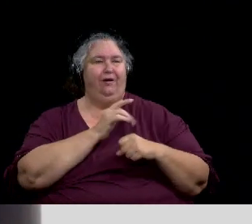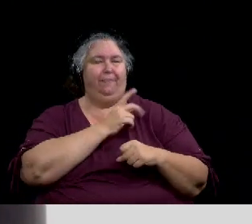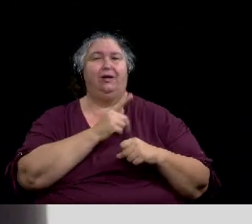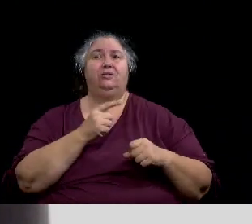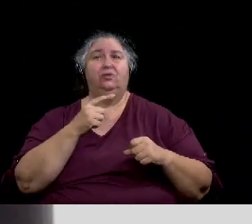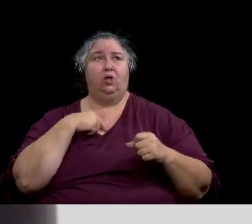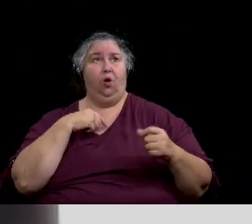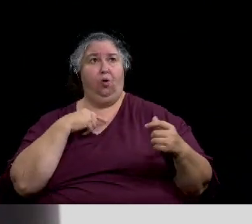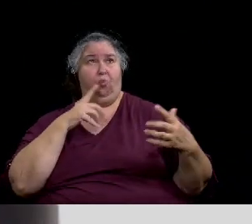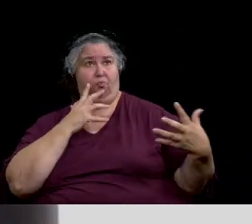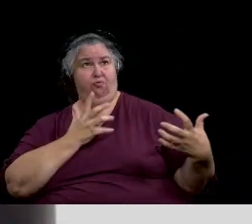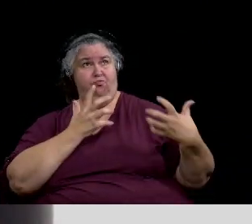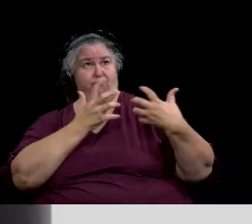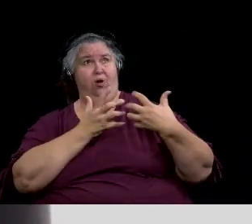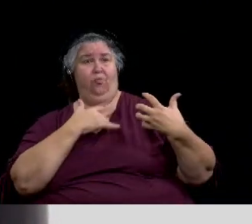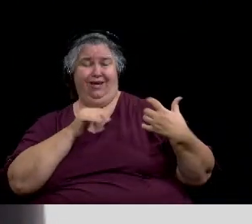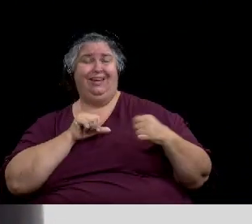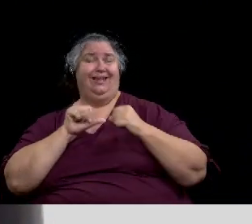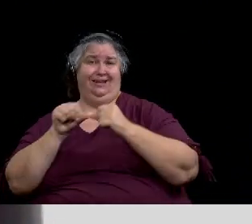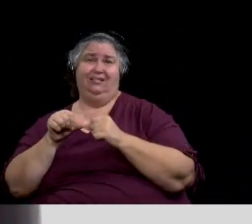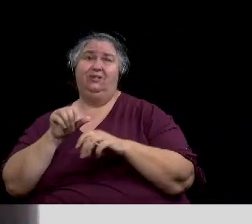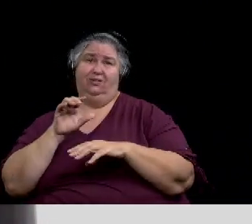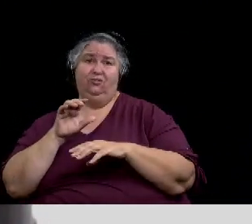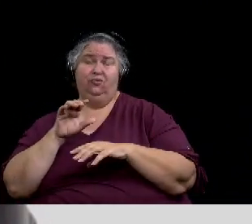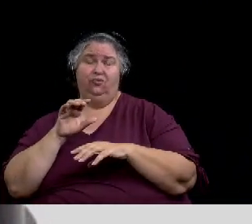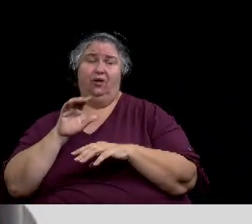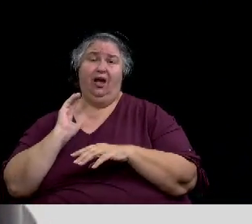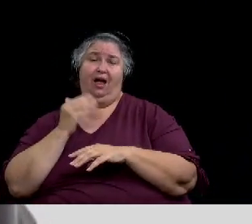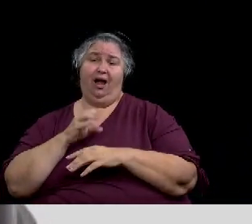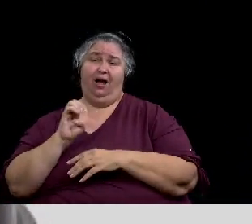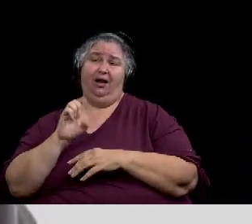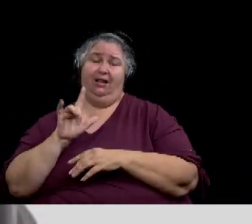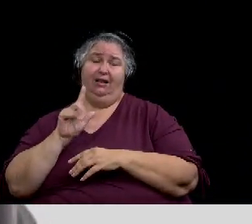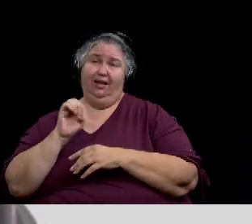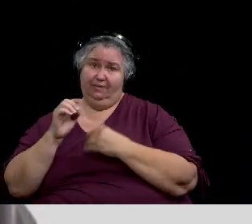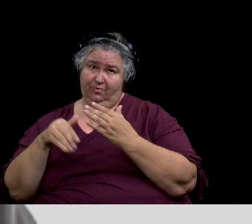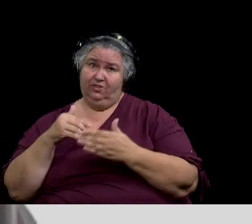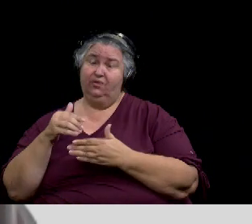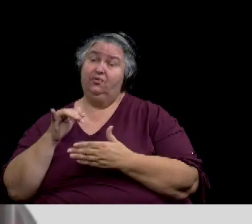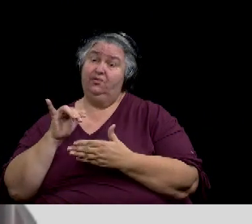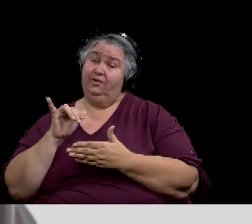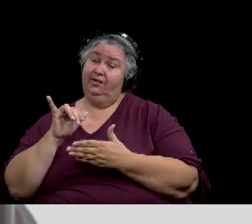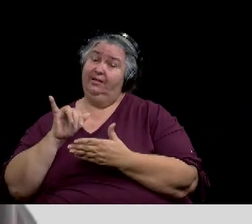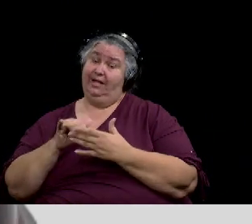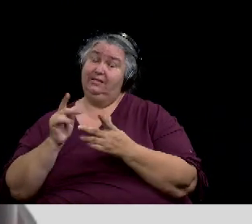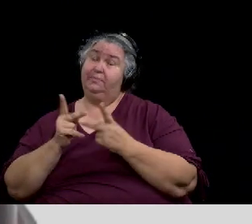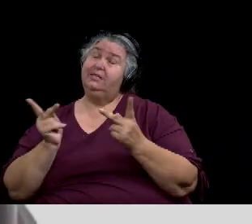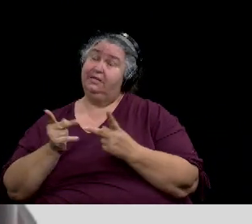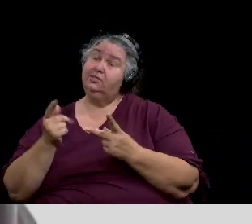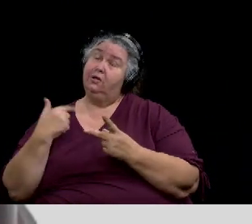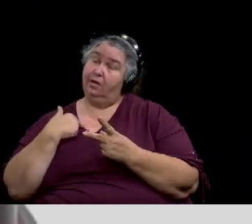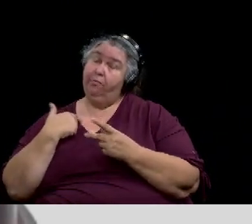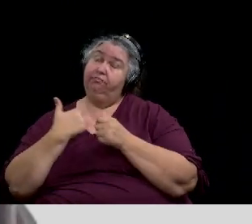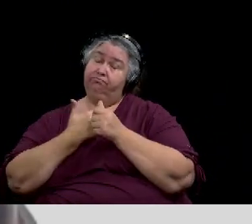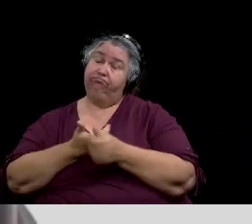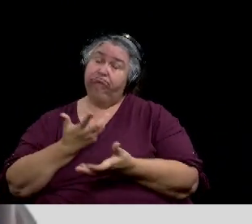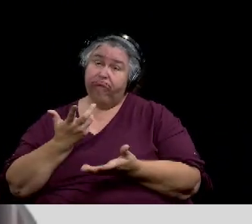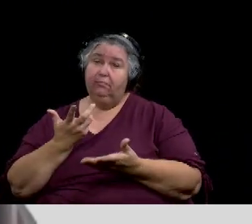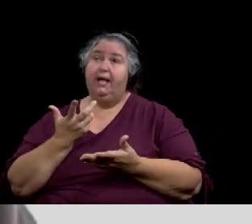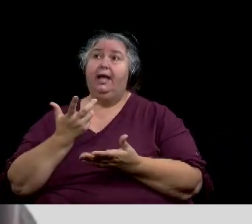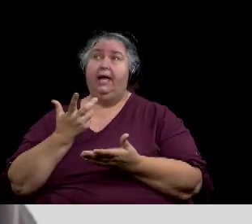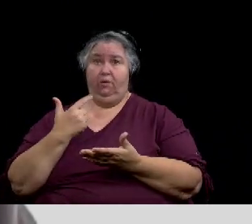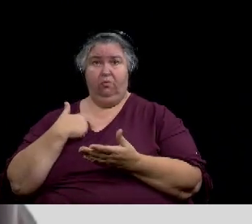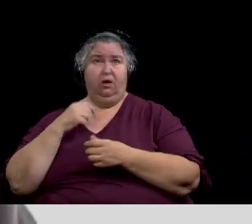continue with elective procedures in the organization. So that is the position that we have taken. And we